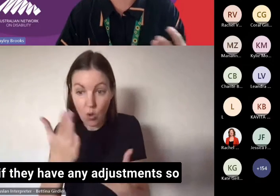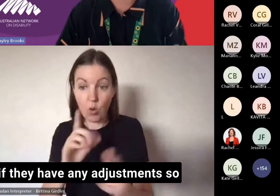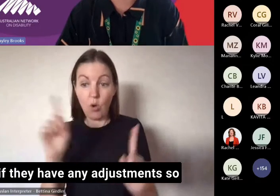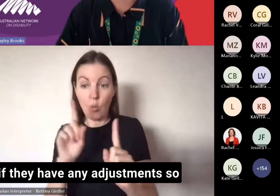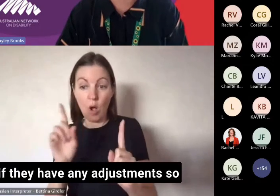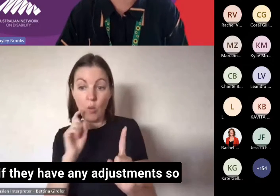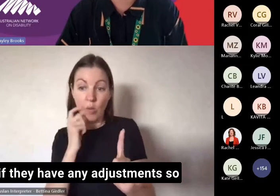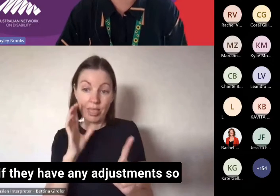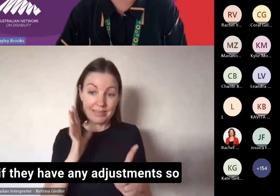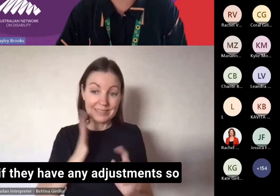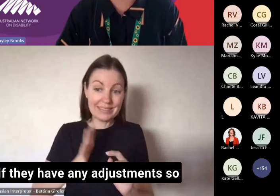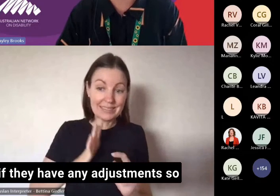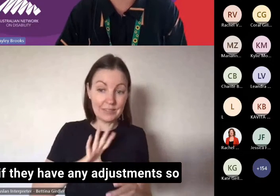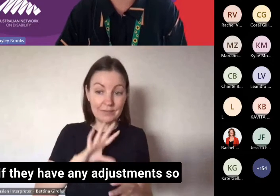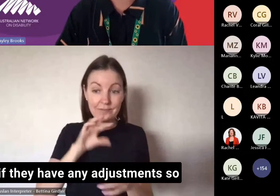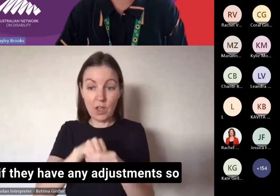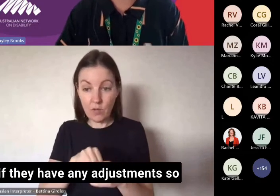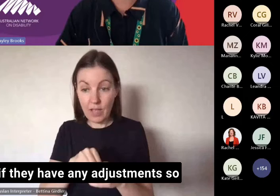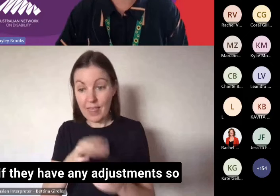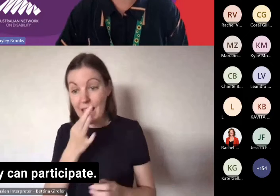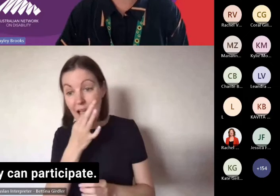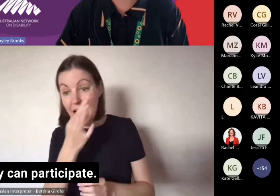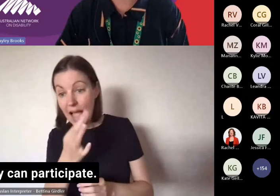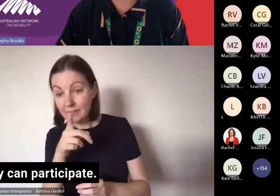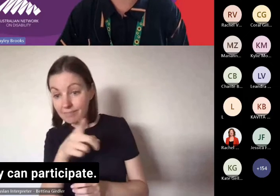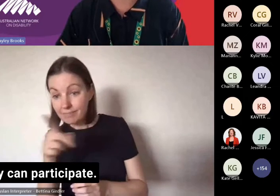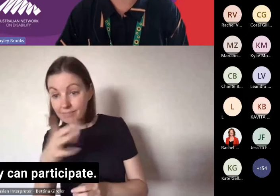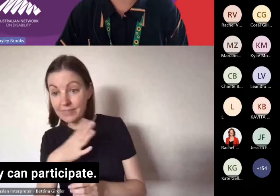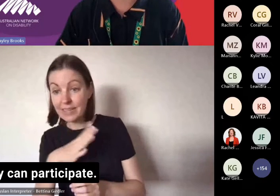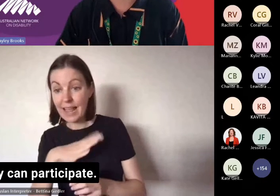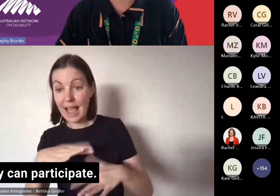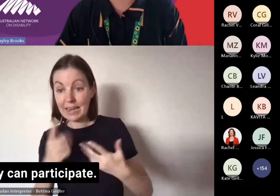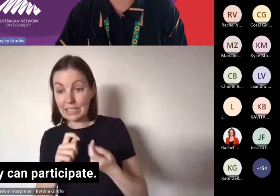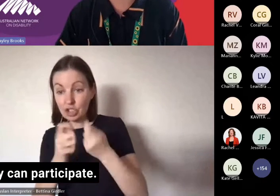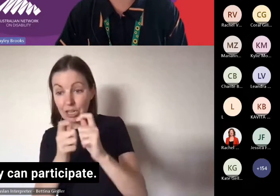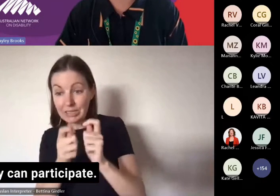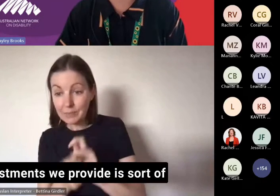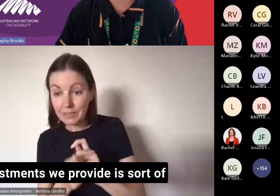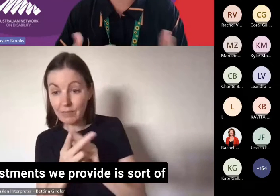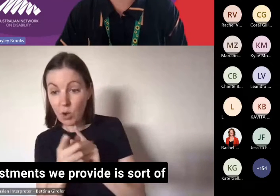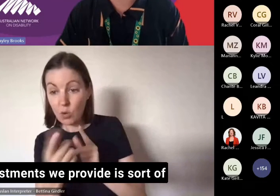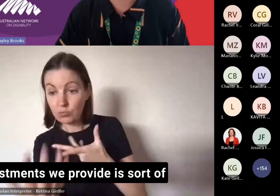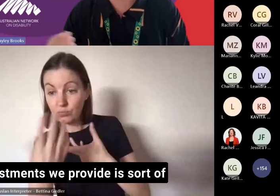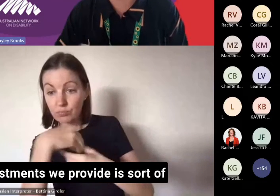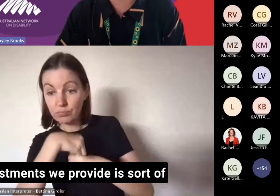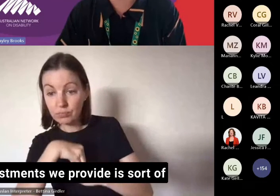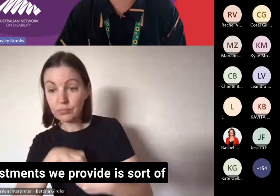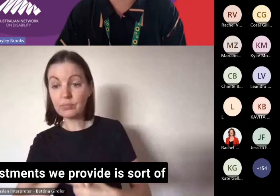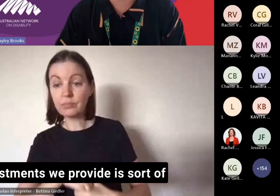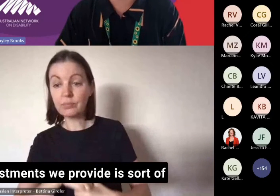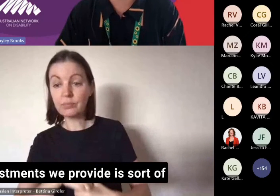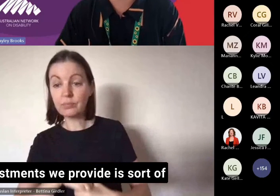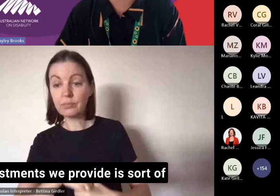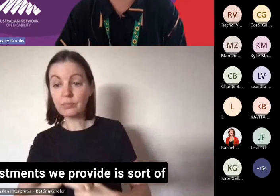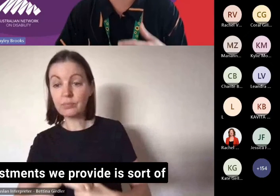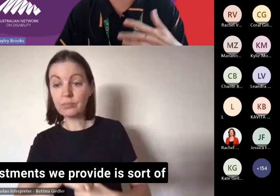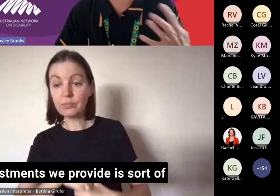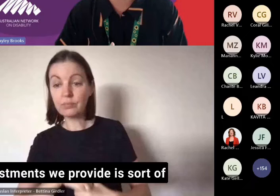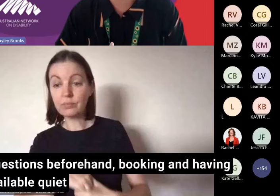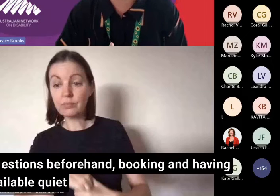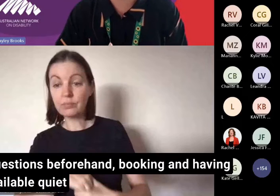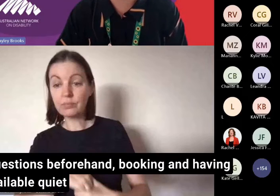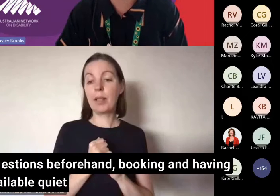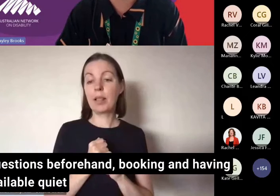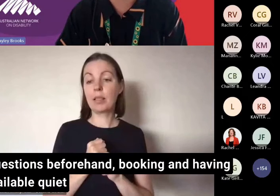asking them if they have any adjustments so that they can participate. So some of the adjustments we provide is